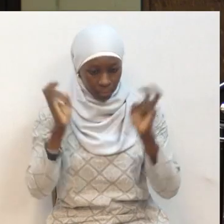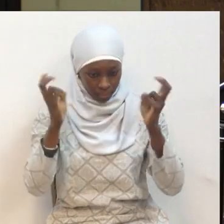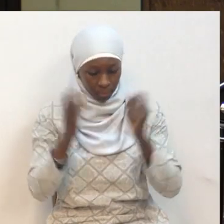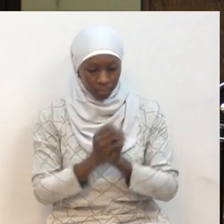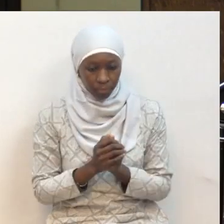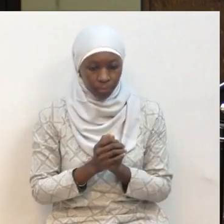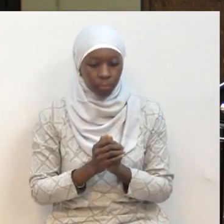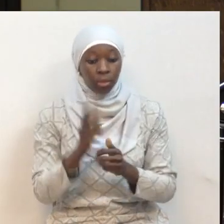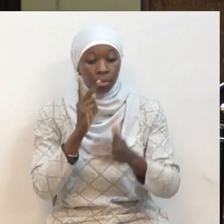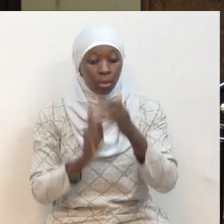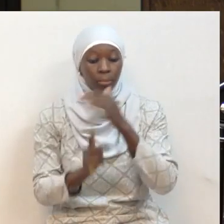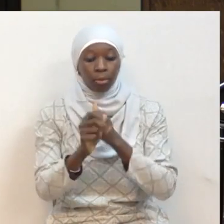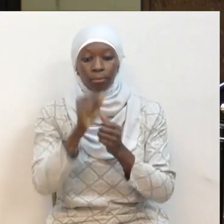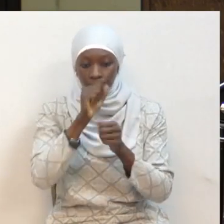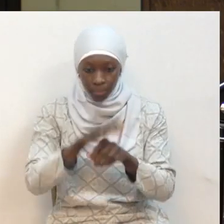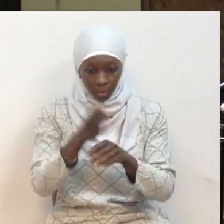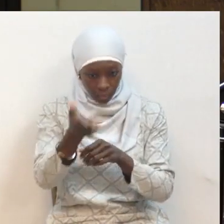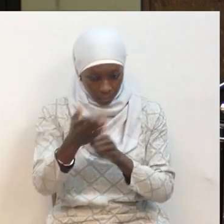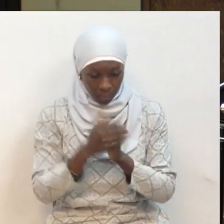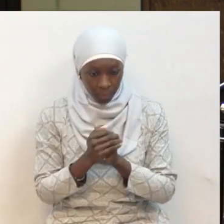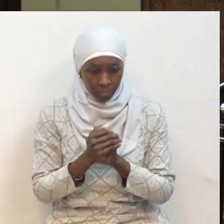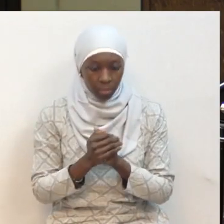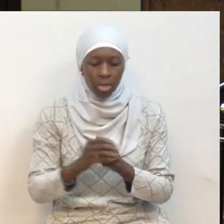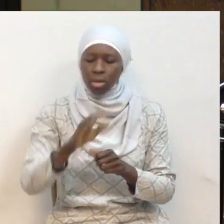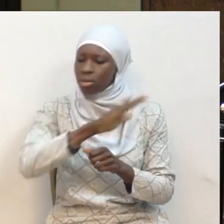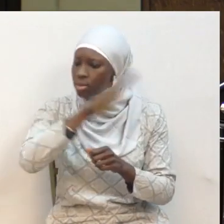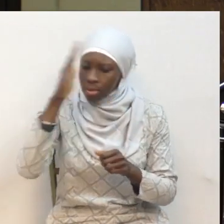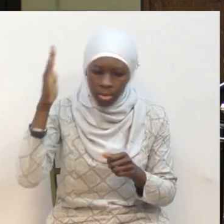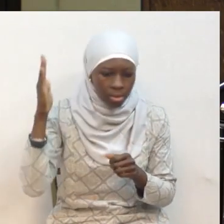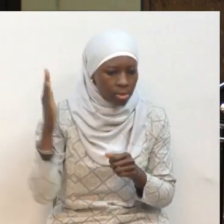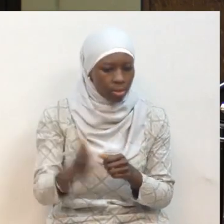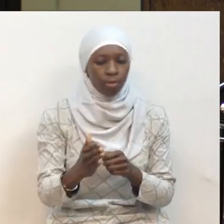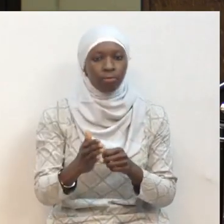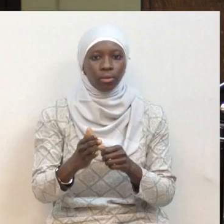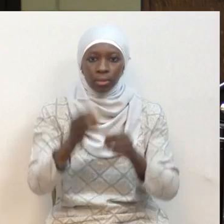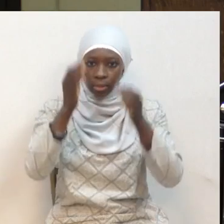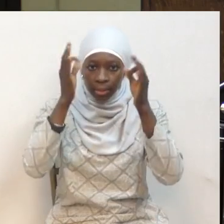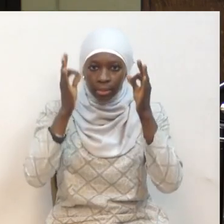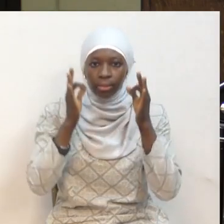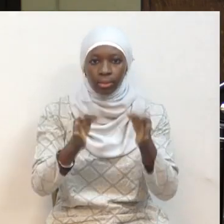alaihi wasallam never decided a public matter.